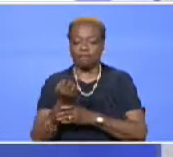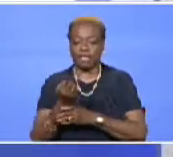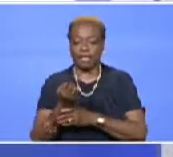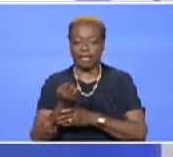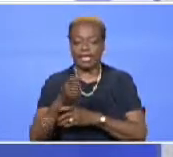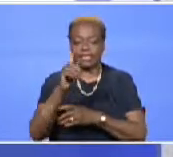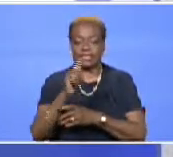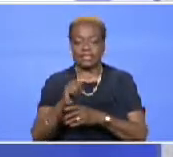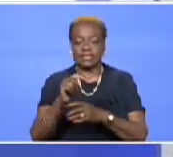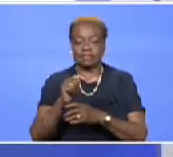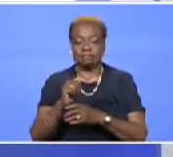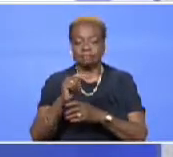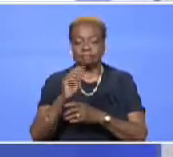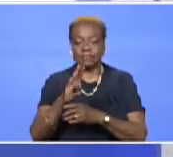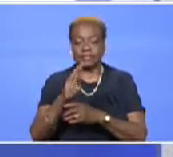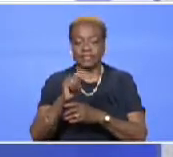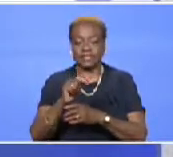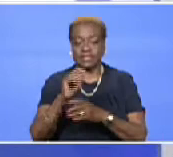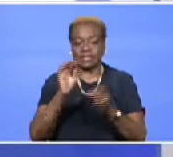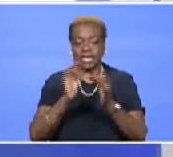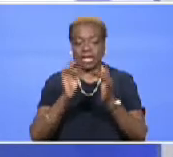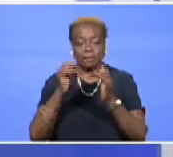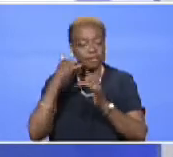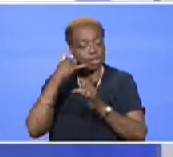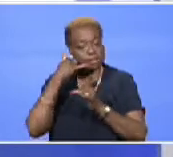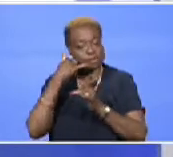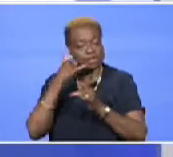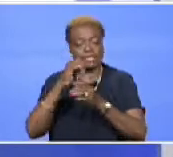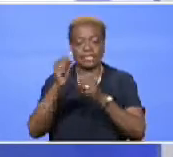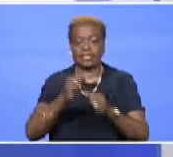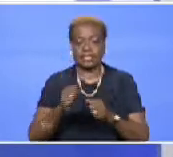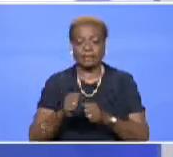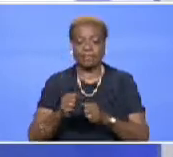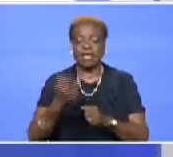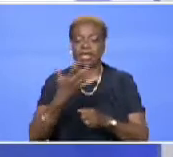enhancing their operational model to ensure that they remain the provider of choice.